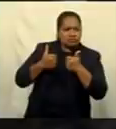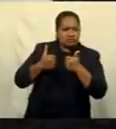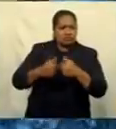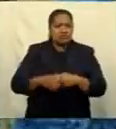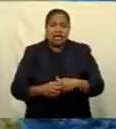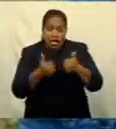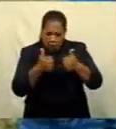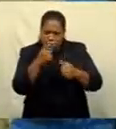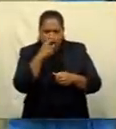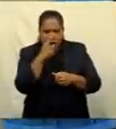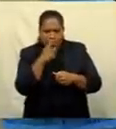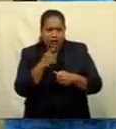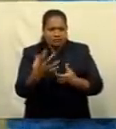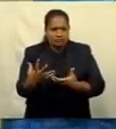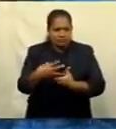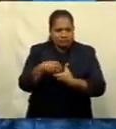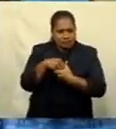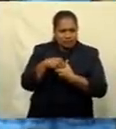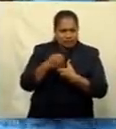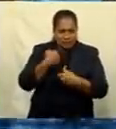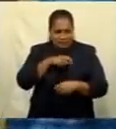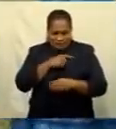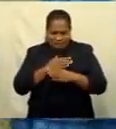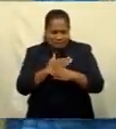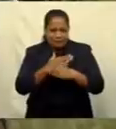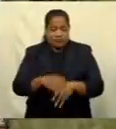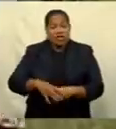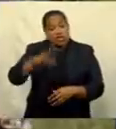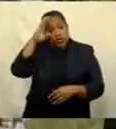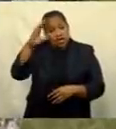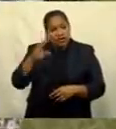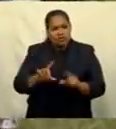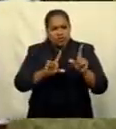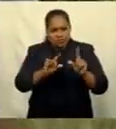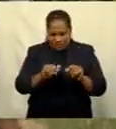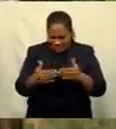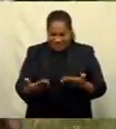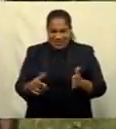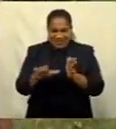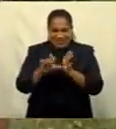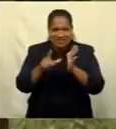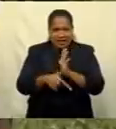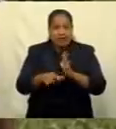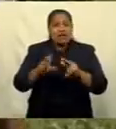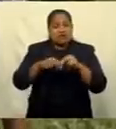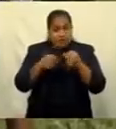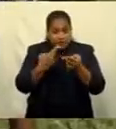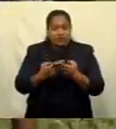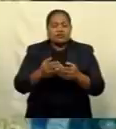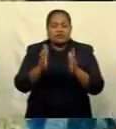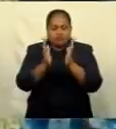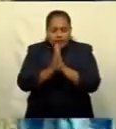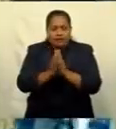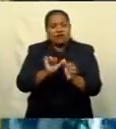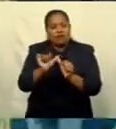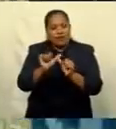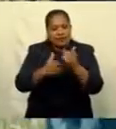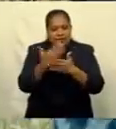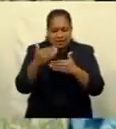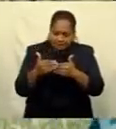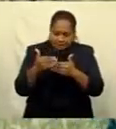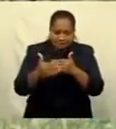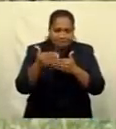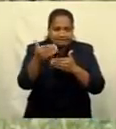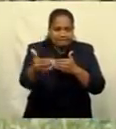good people. With the country going through uncertain times, Lawabau and his family is praying for better days ahead and a